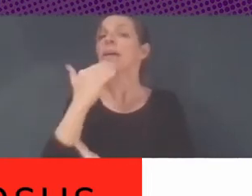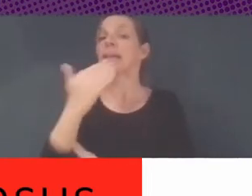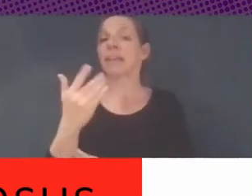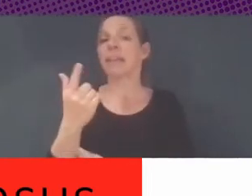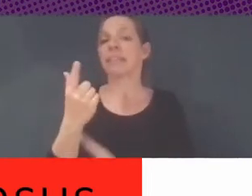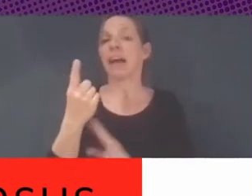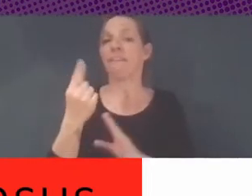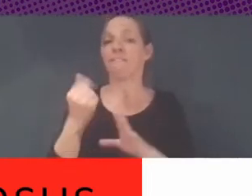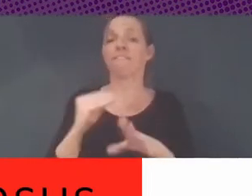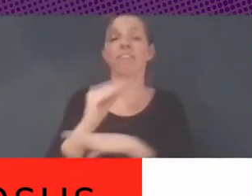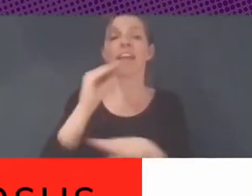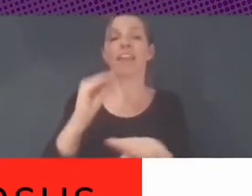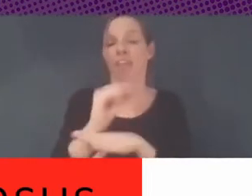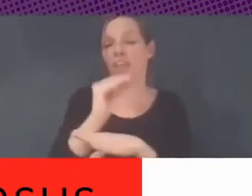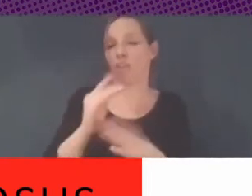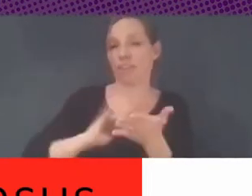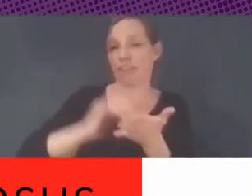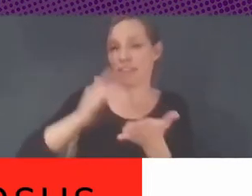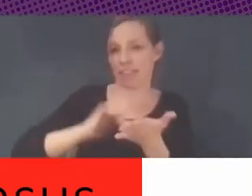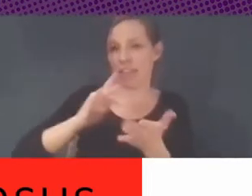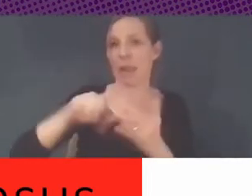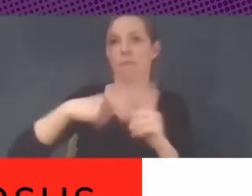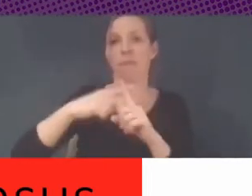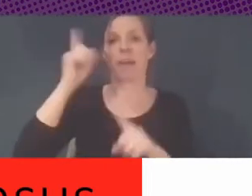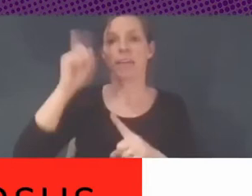architectures in order to